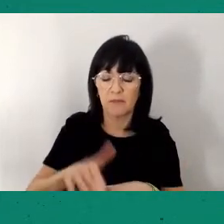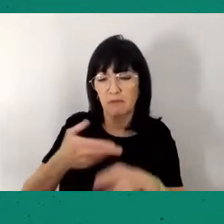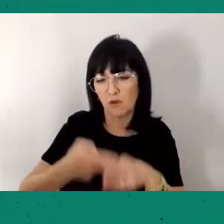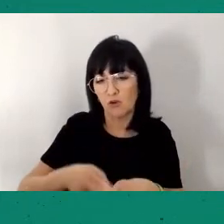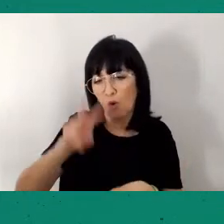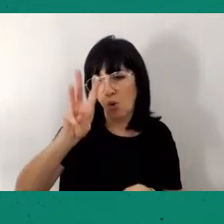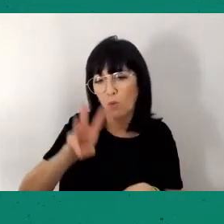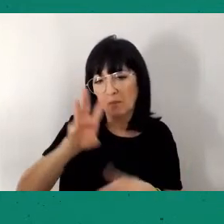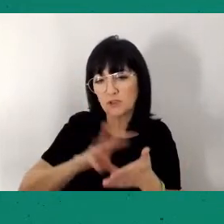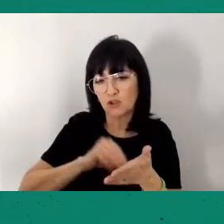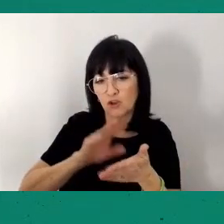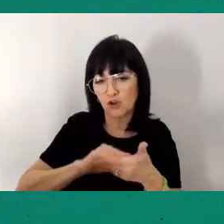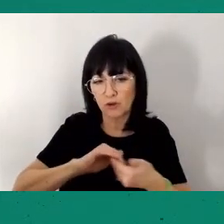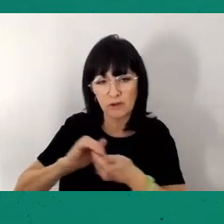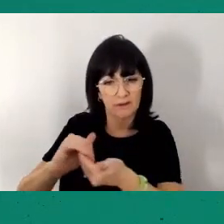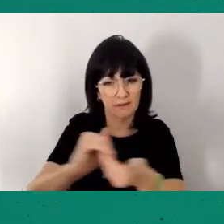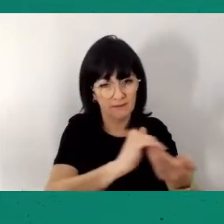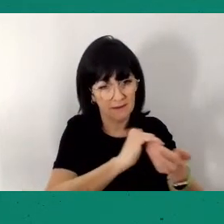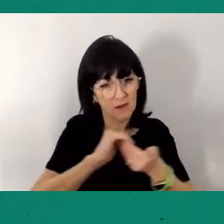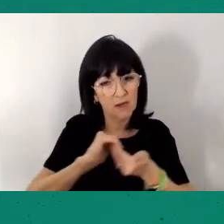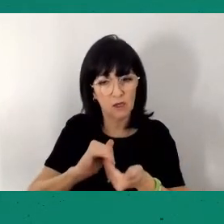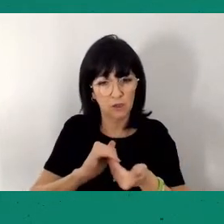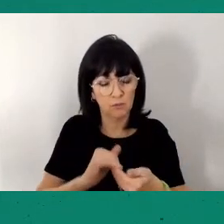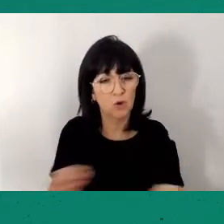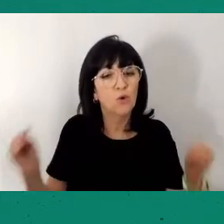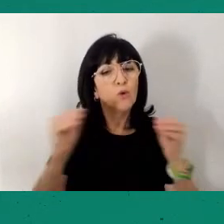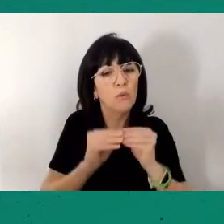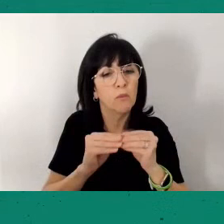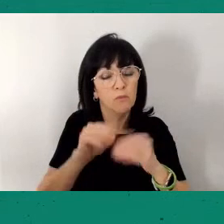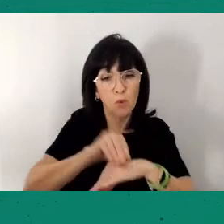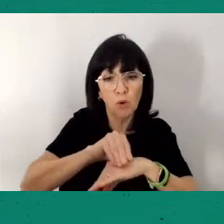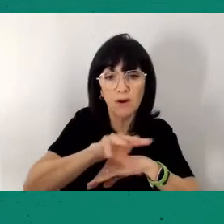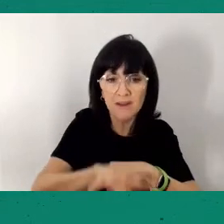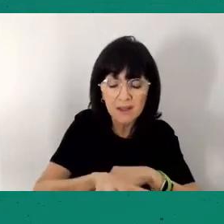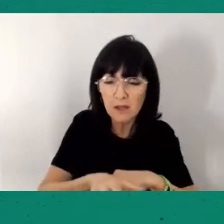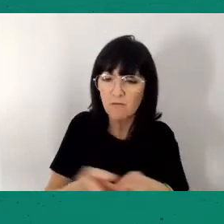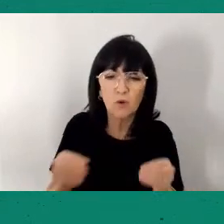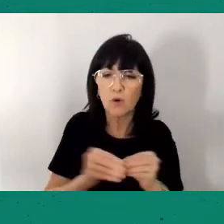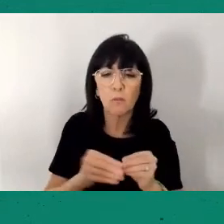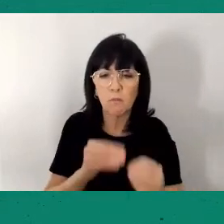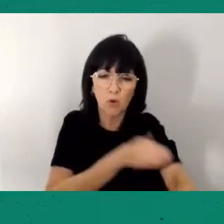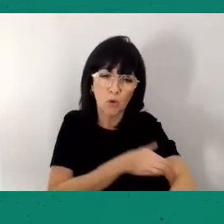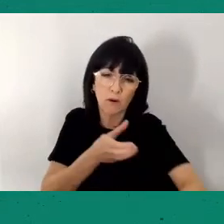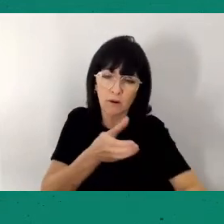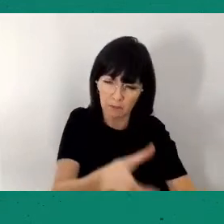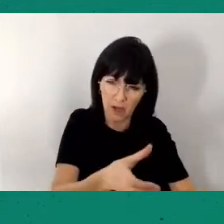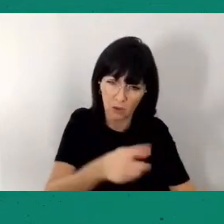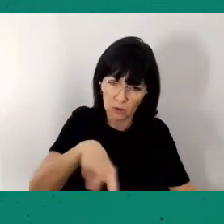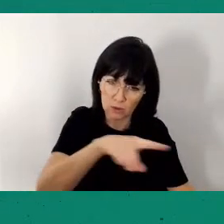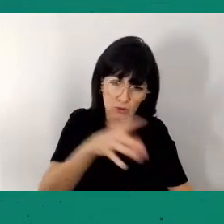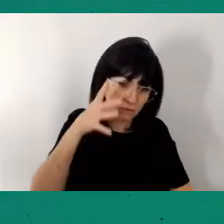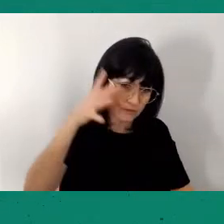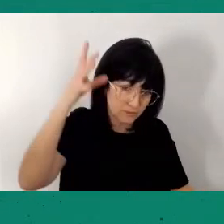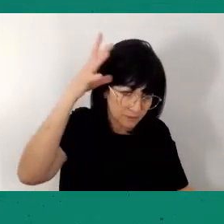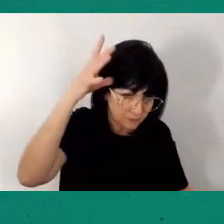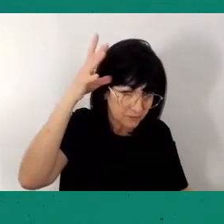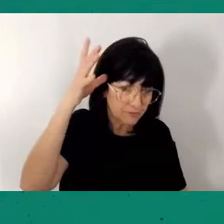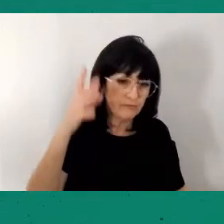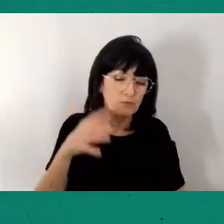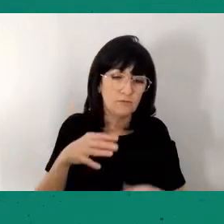gives kind of more influence and control to parents and local leaders,